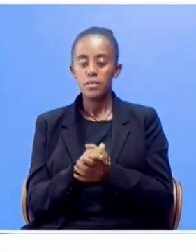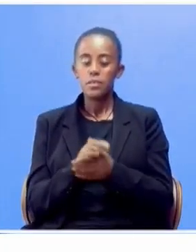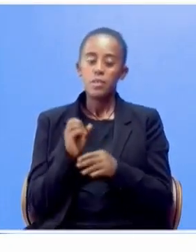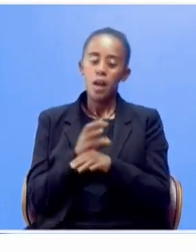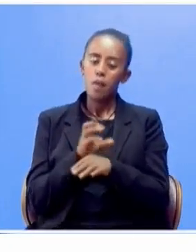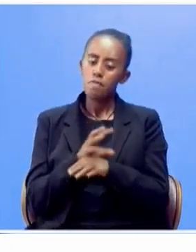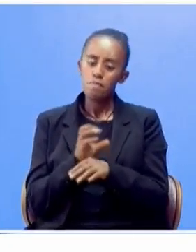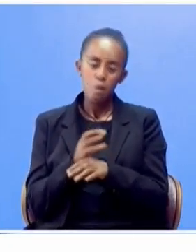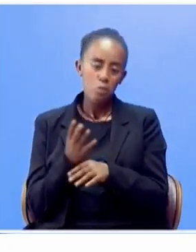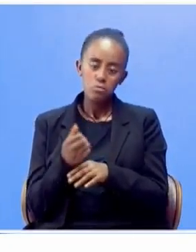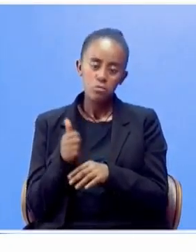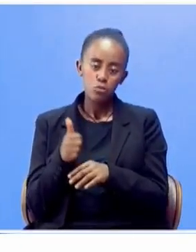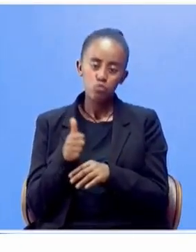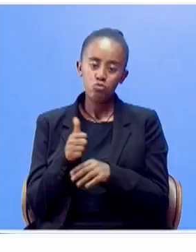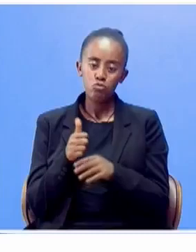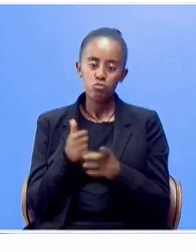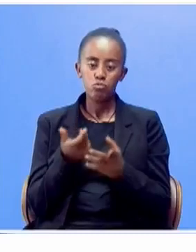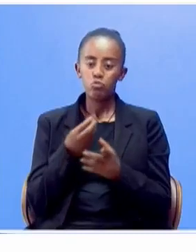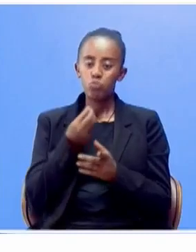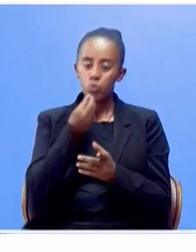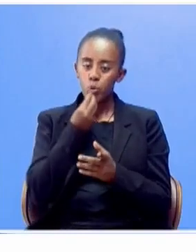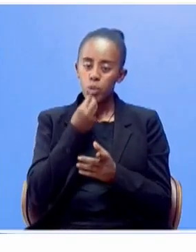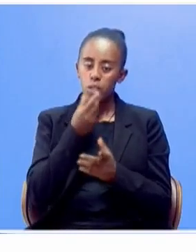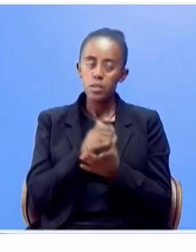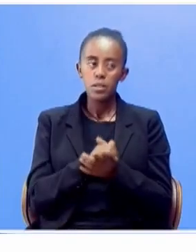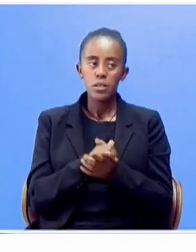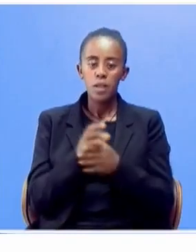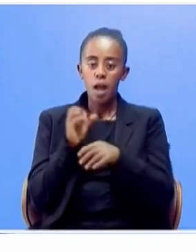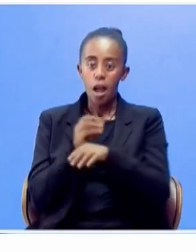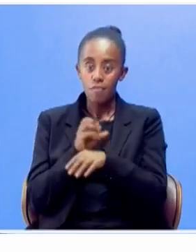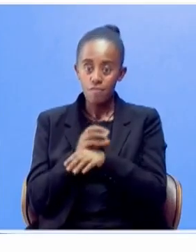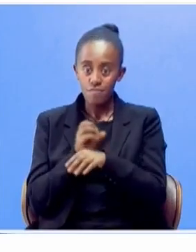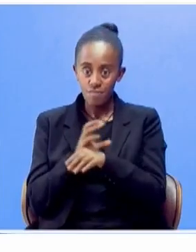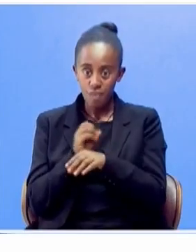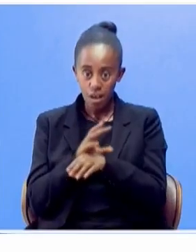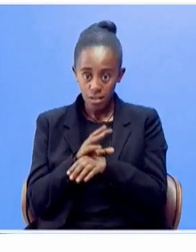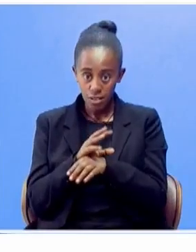advised to eat, yeah, advised